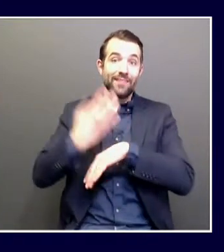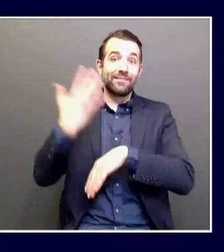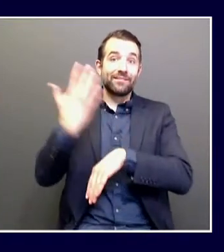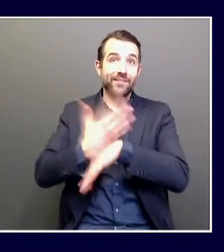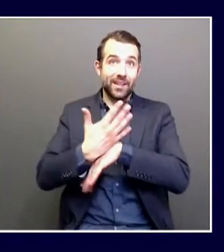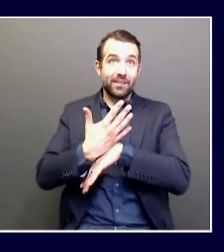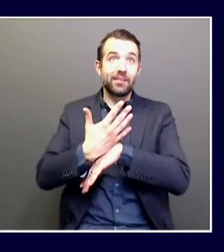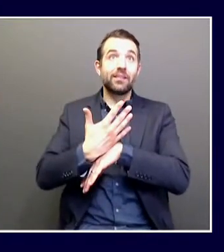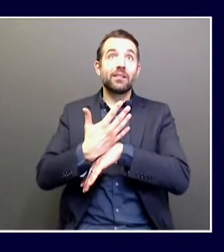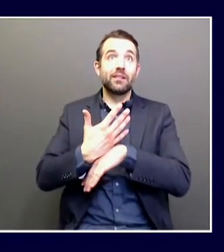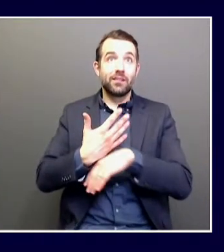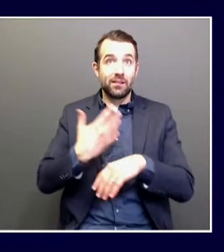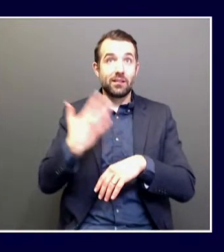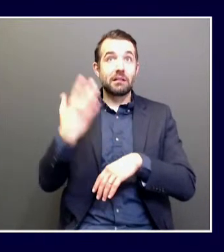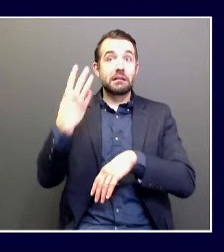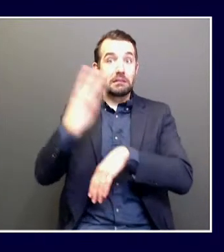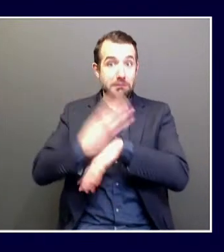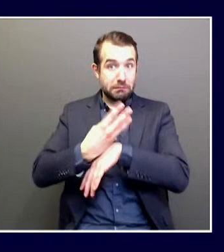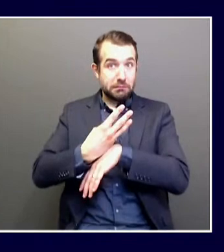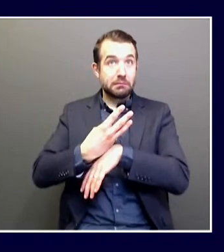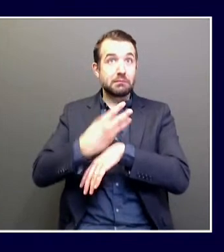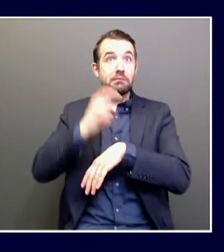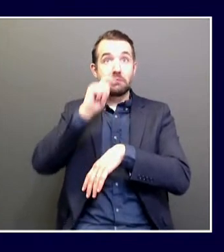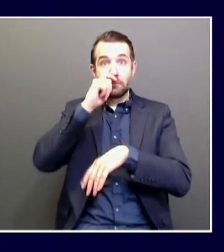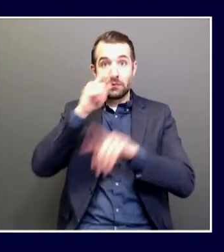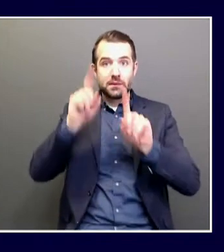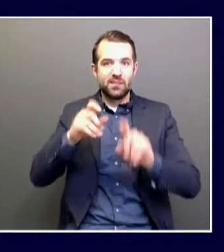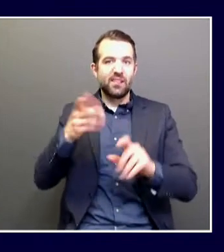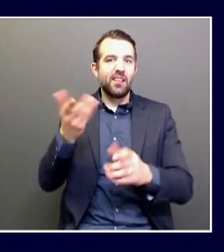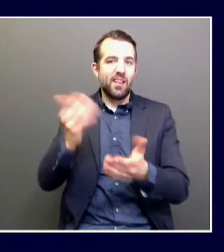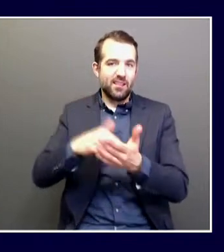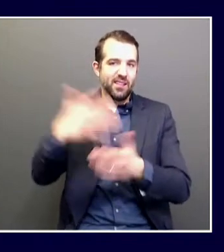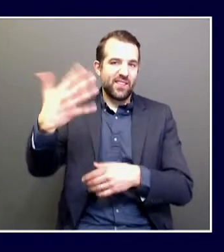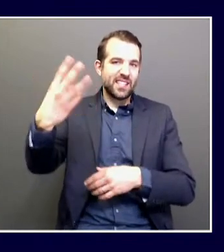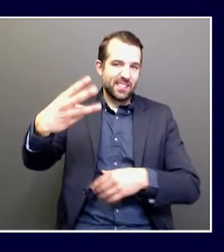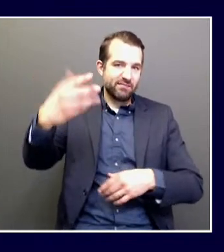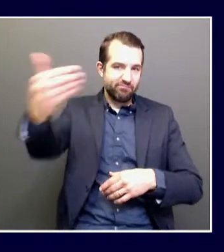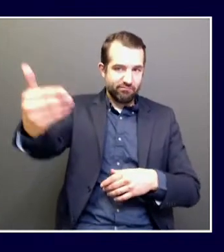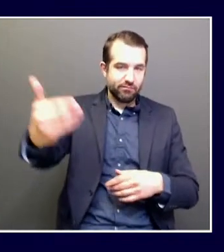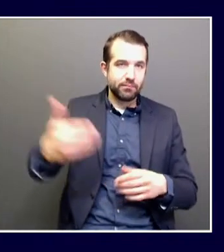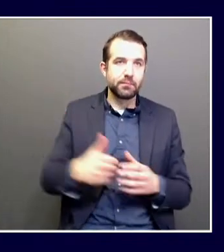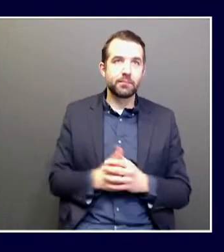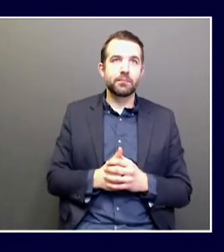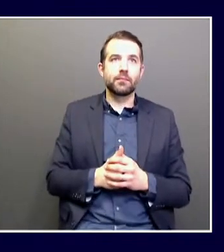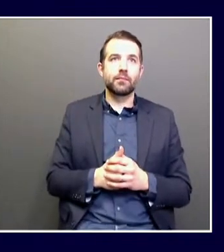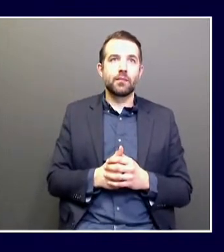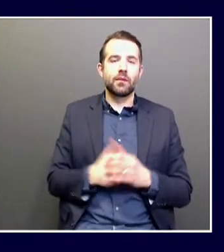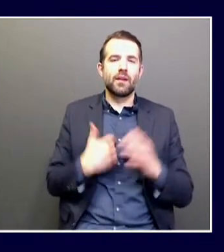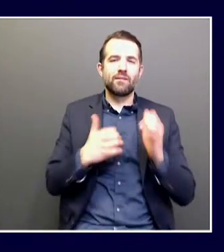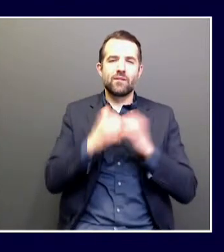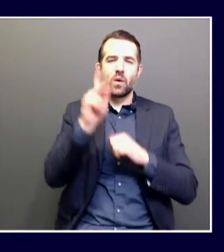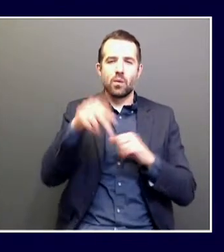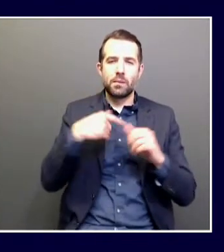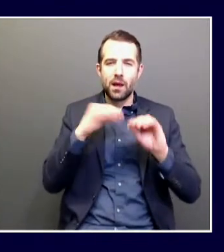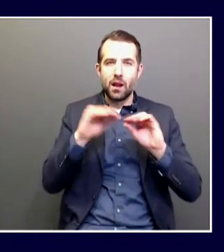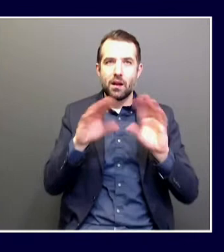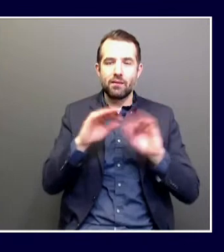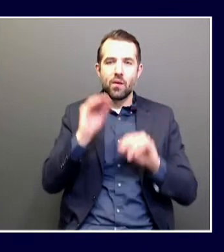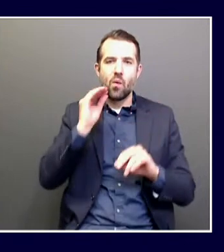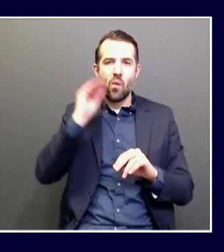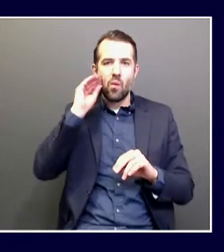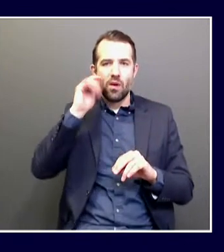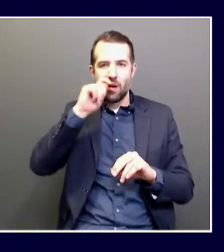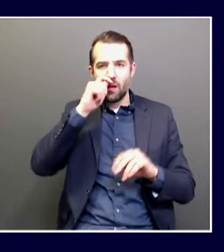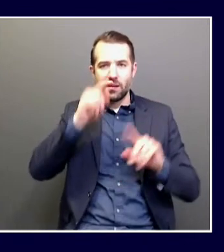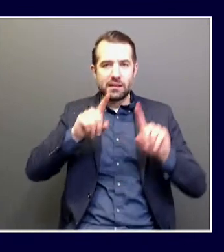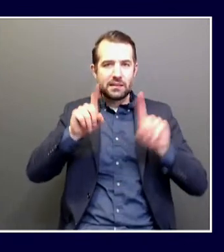use it. And just a follow-up question about at-home tests. The Mills administration said last month that it would be open